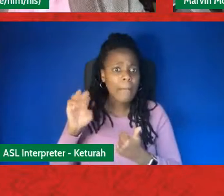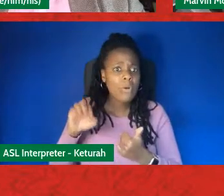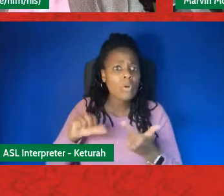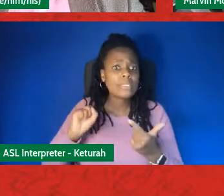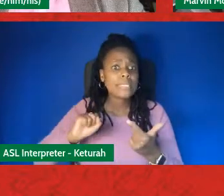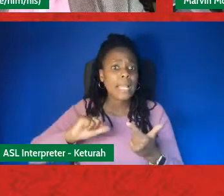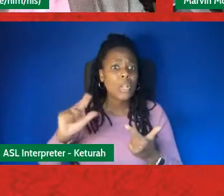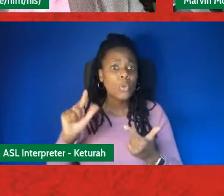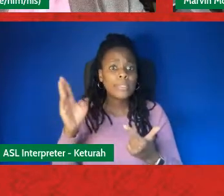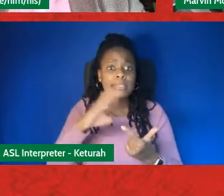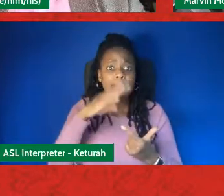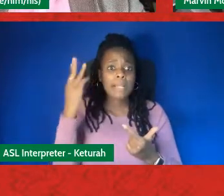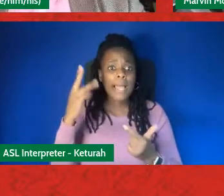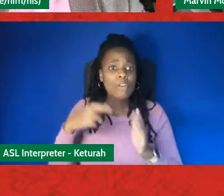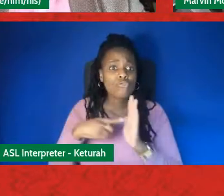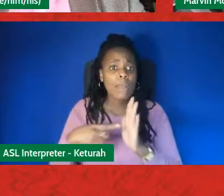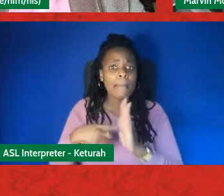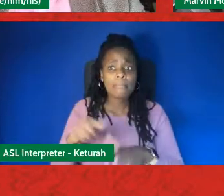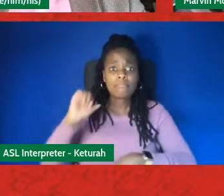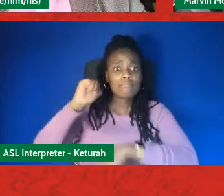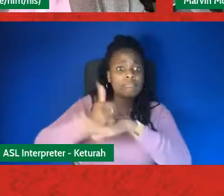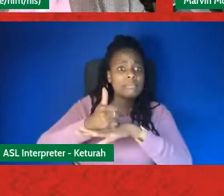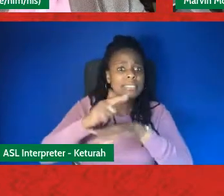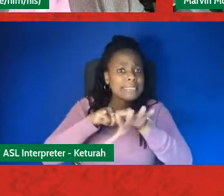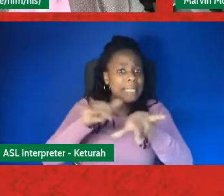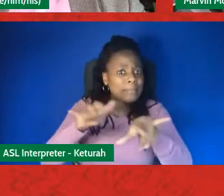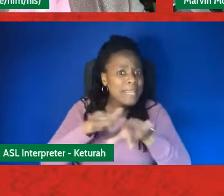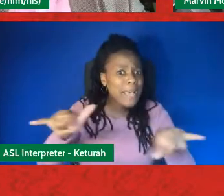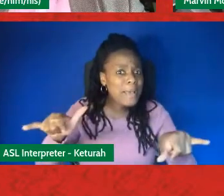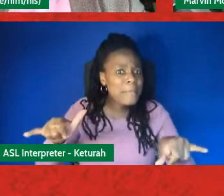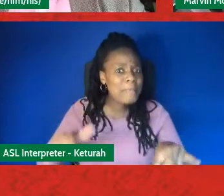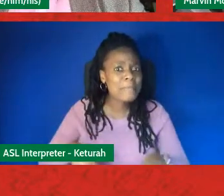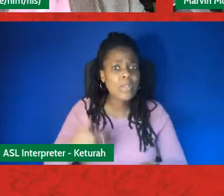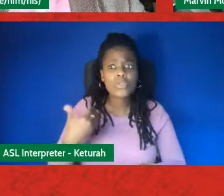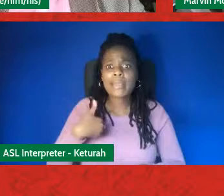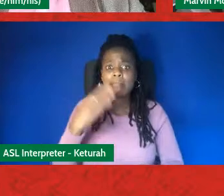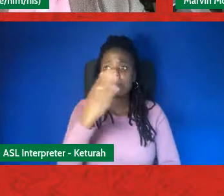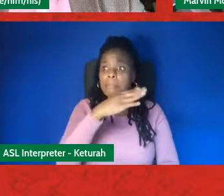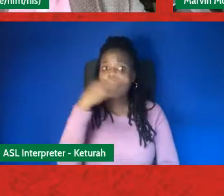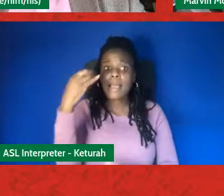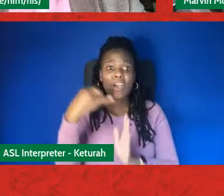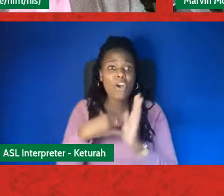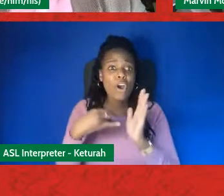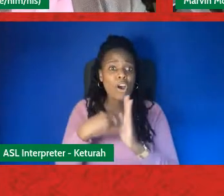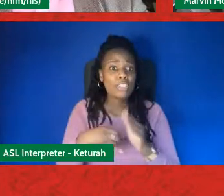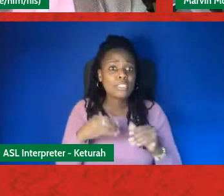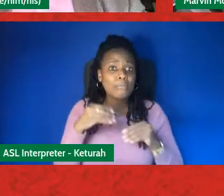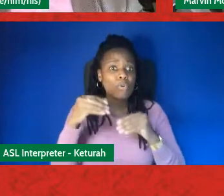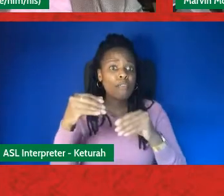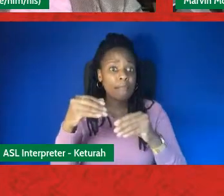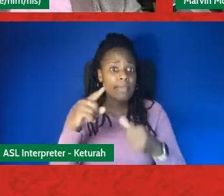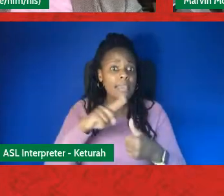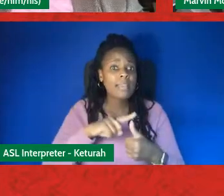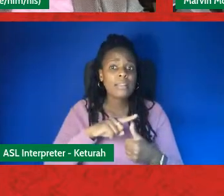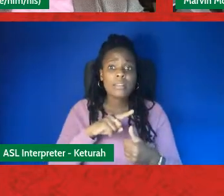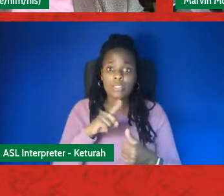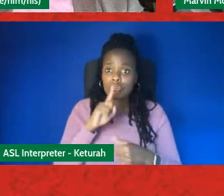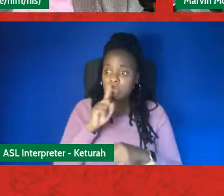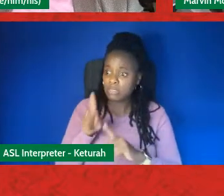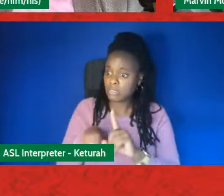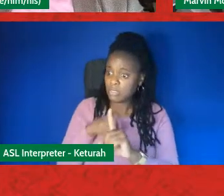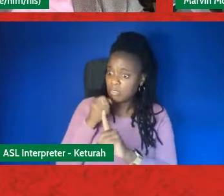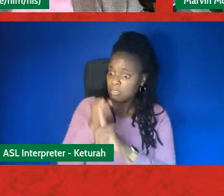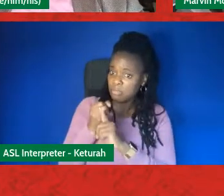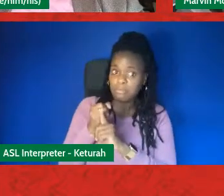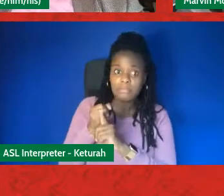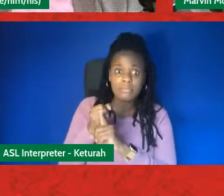Black Rep, all founded at the same time. So not only do you have the Black Arts Movement, which was being influential to us, to our